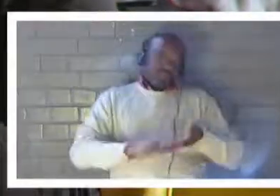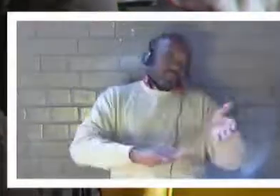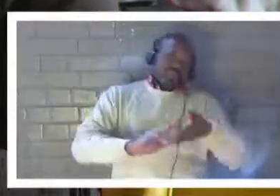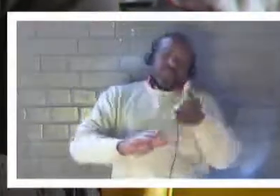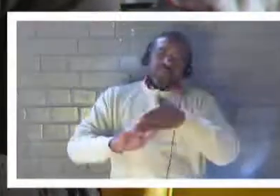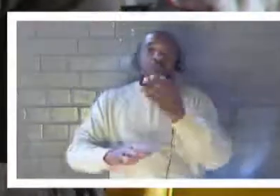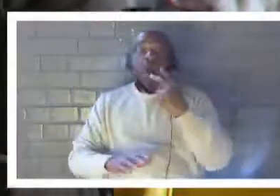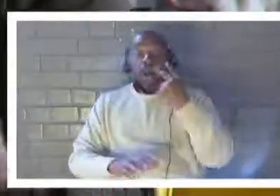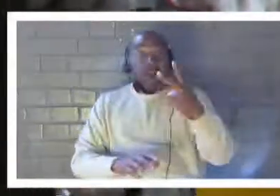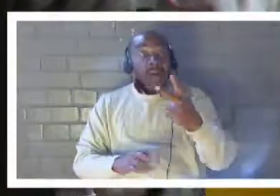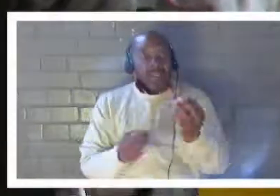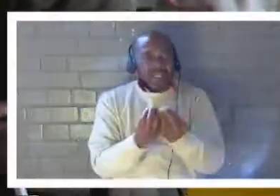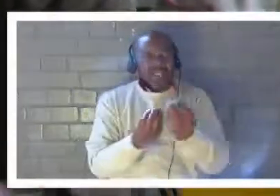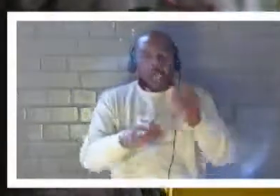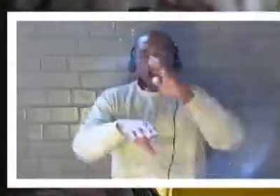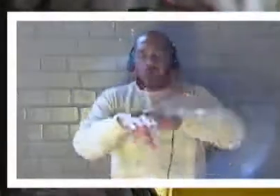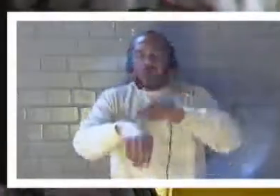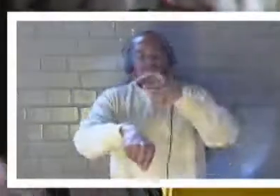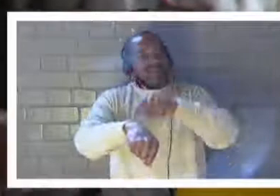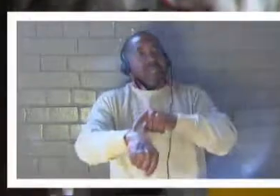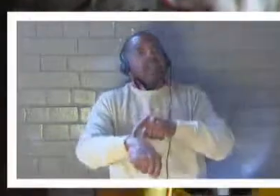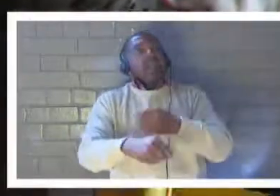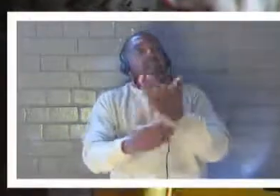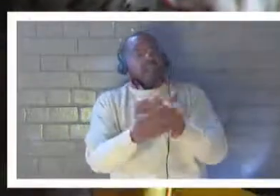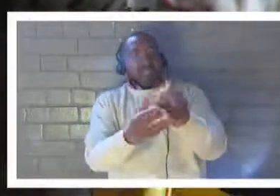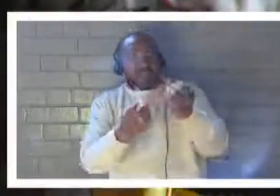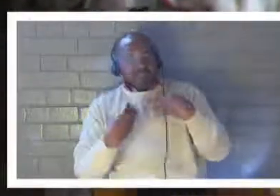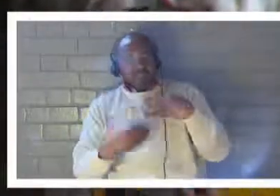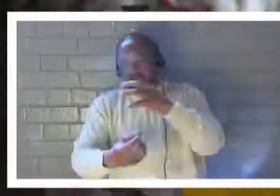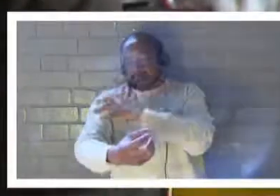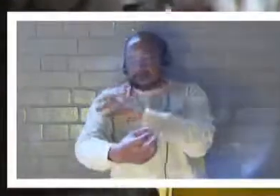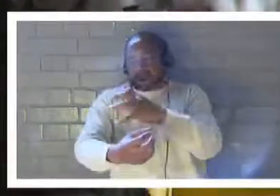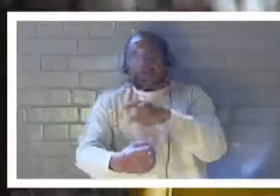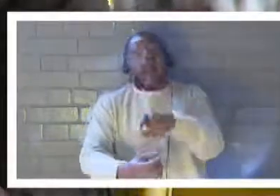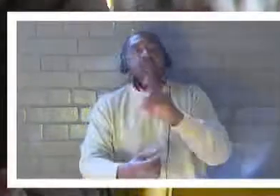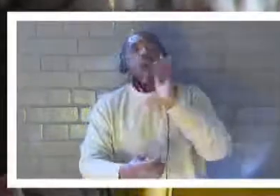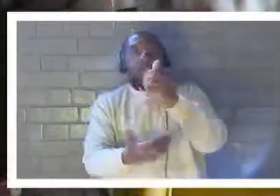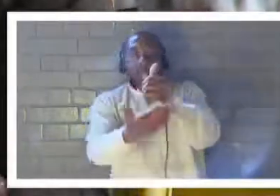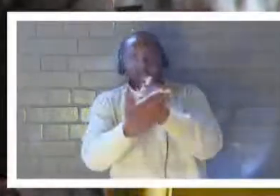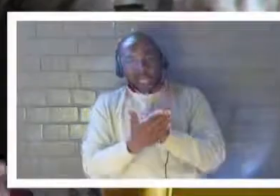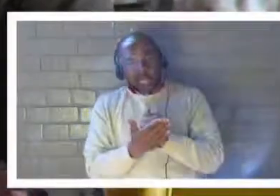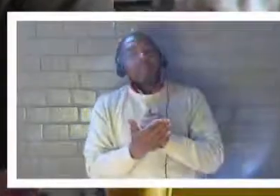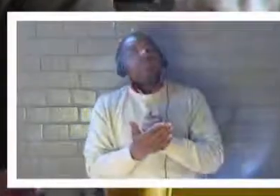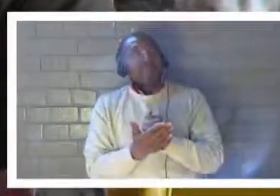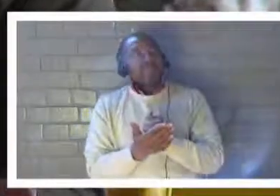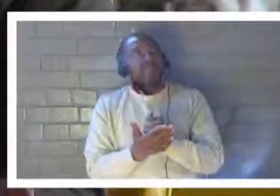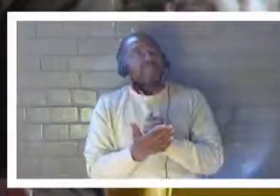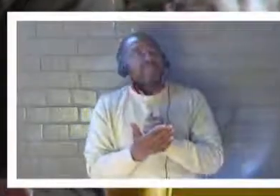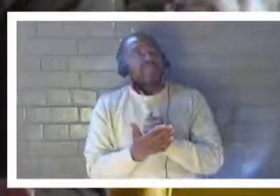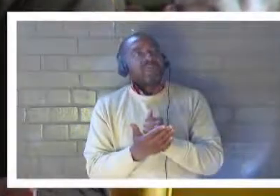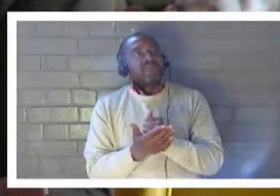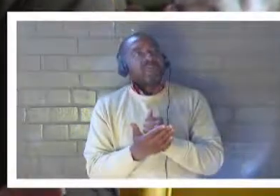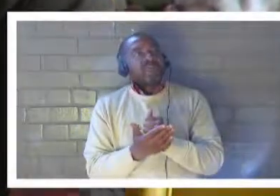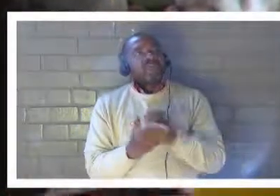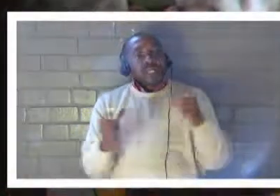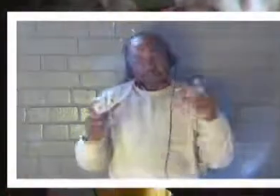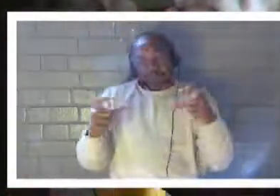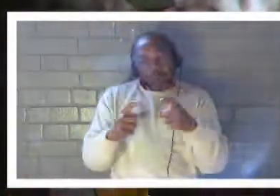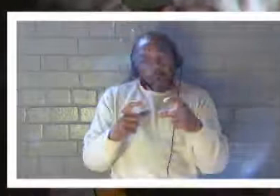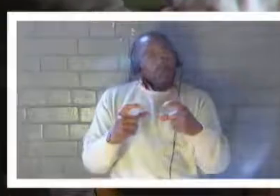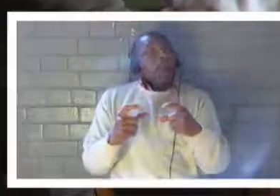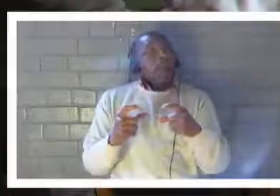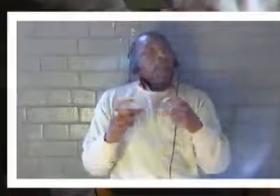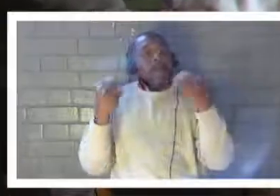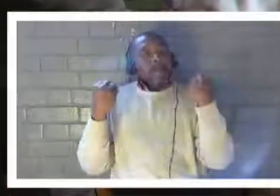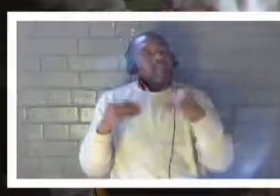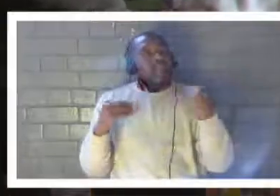And then even that will also assist the issue of the SMMEs that are not even considered to be given